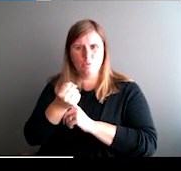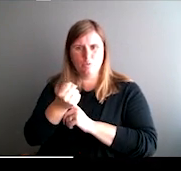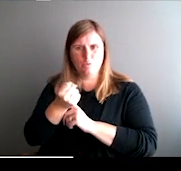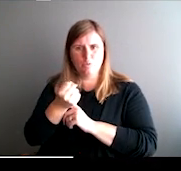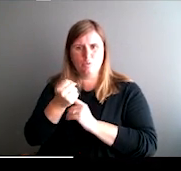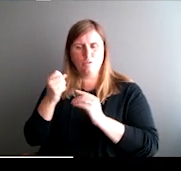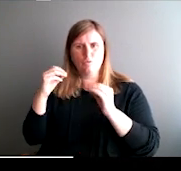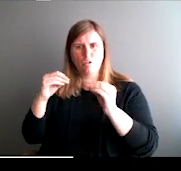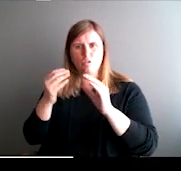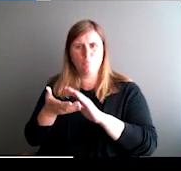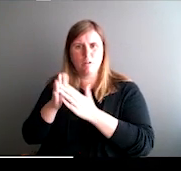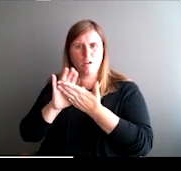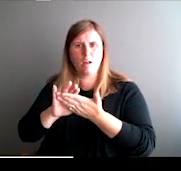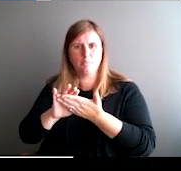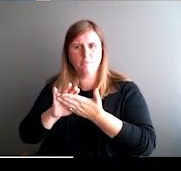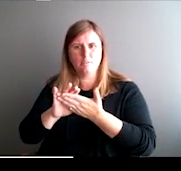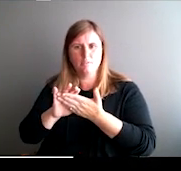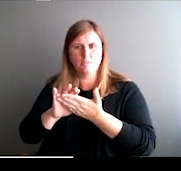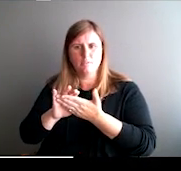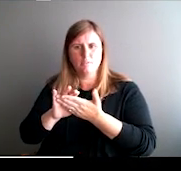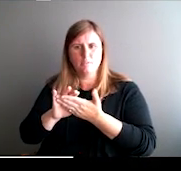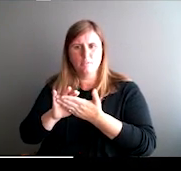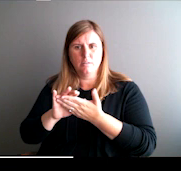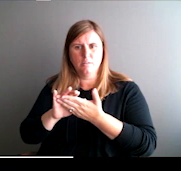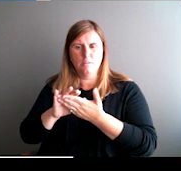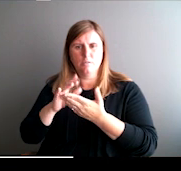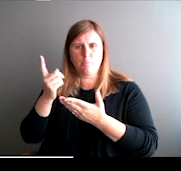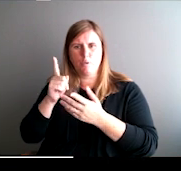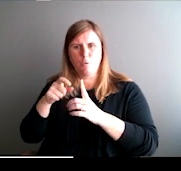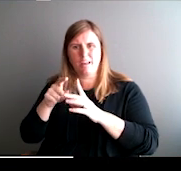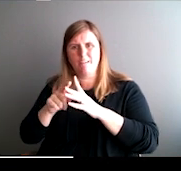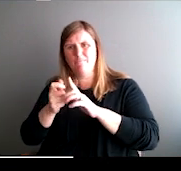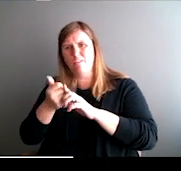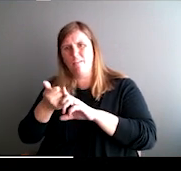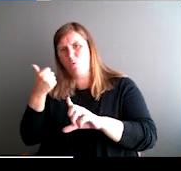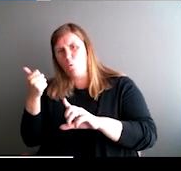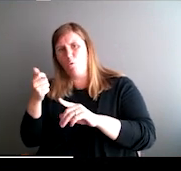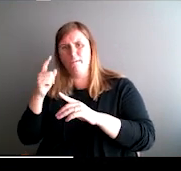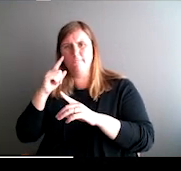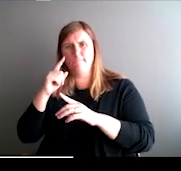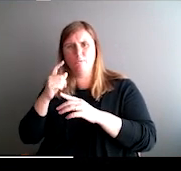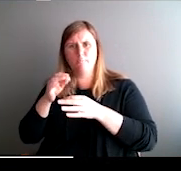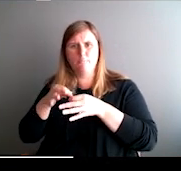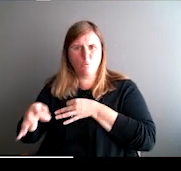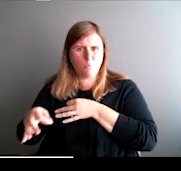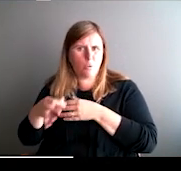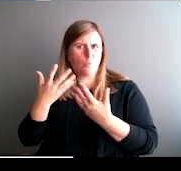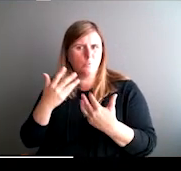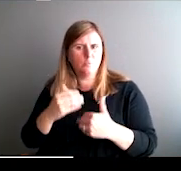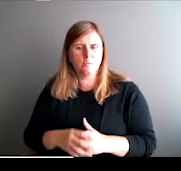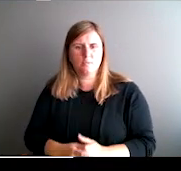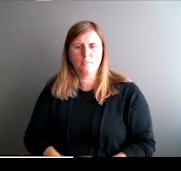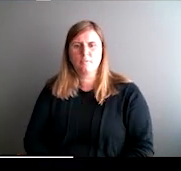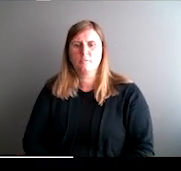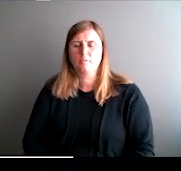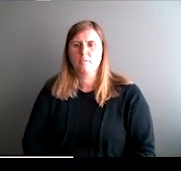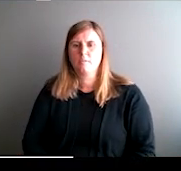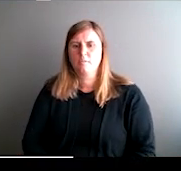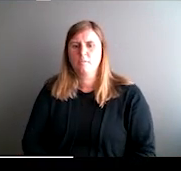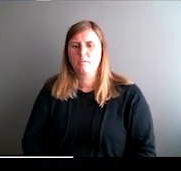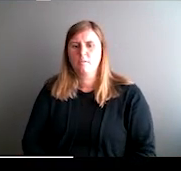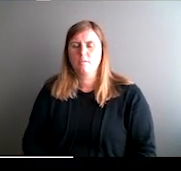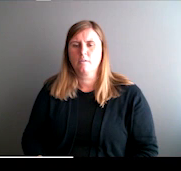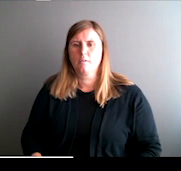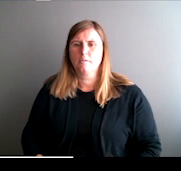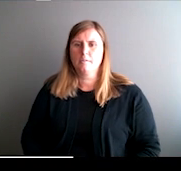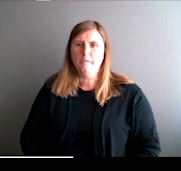where instruction becomes something to be ducked or avoided or postponed. Another thing that